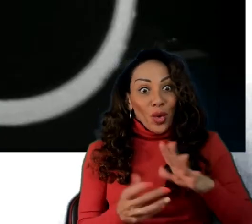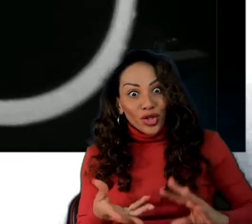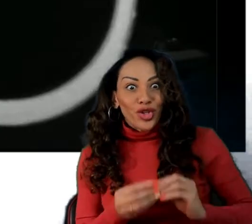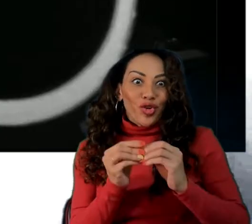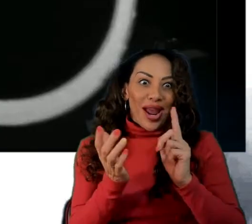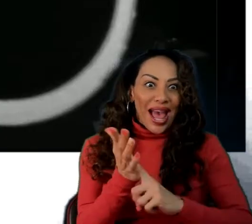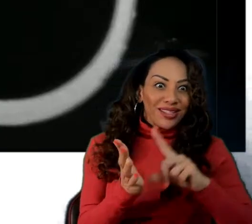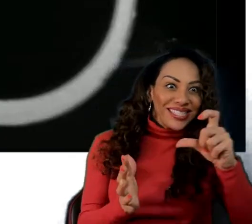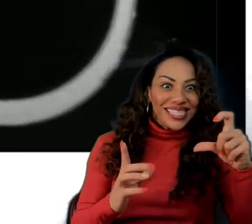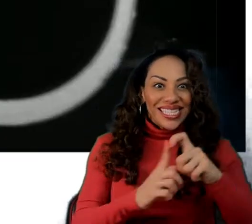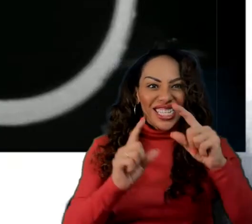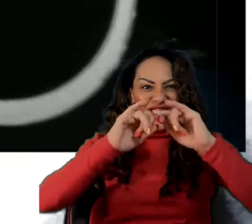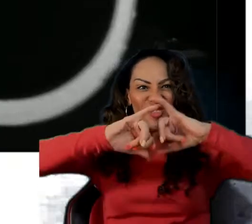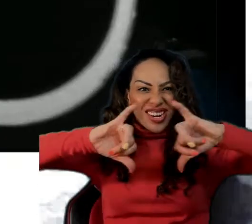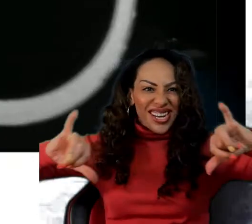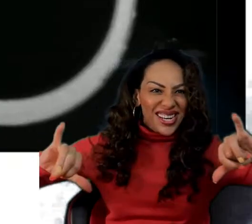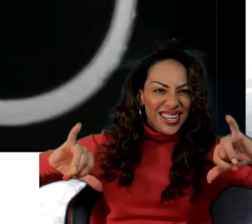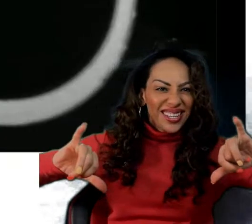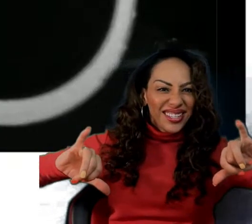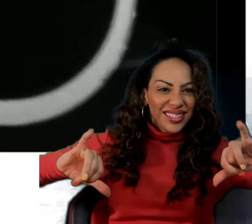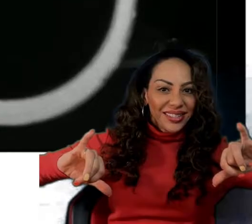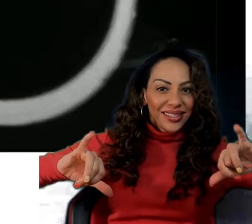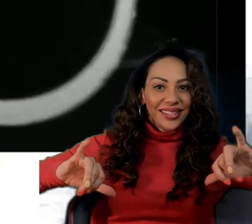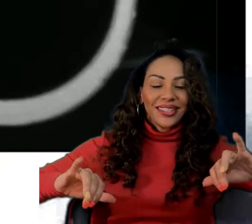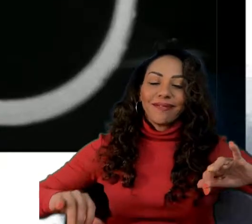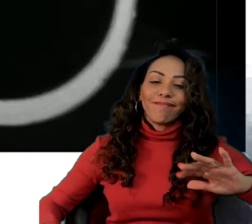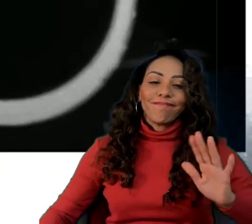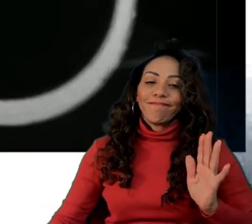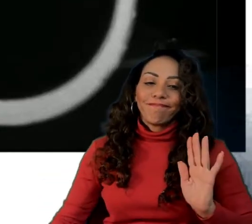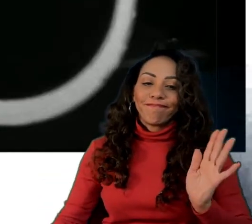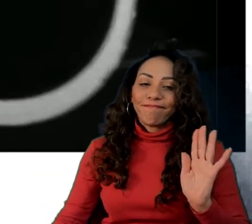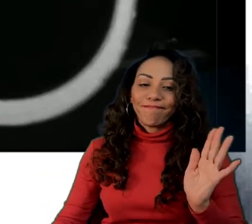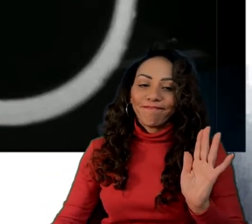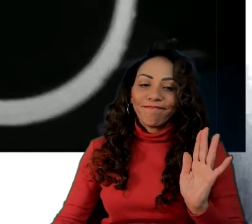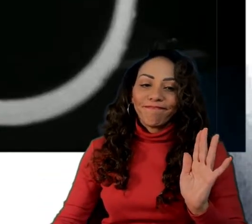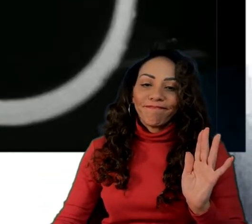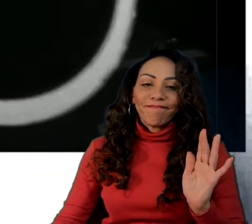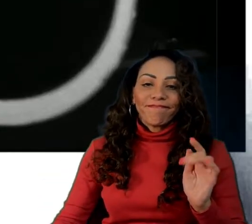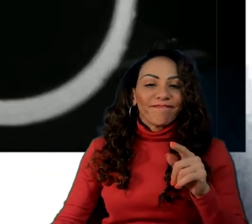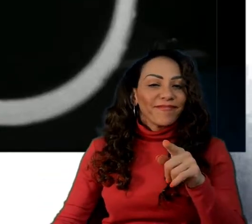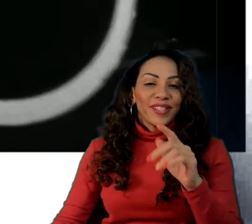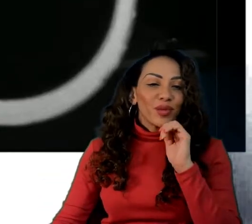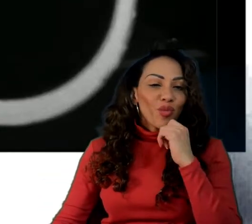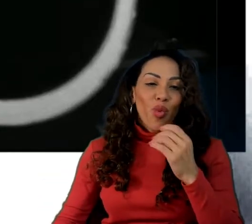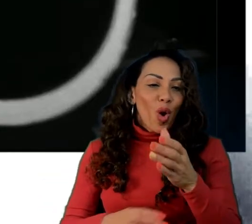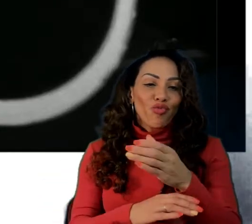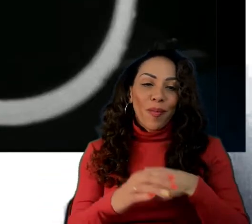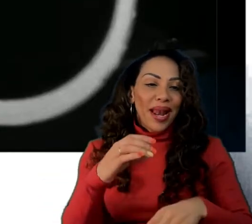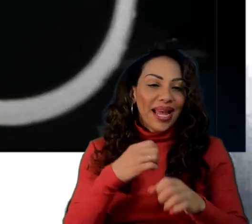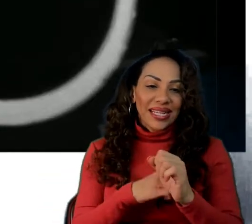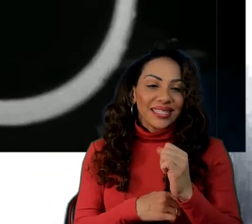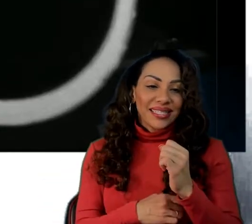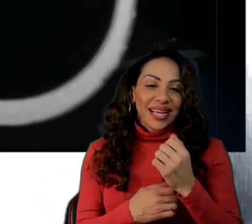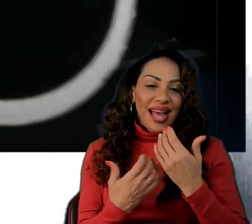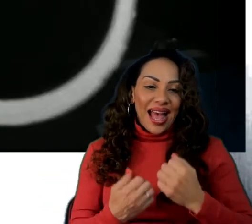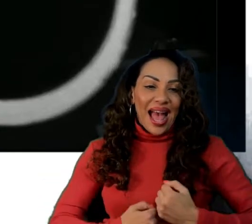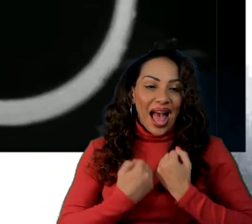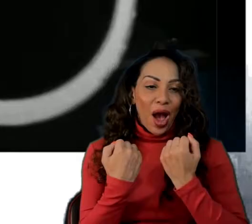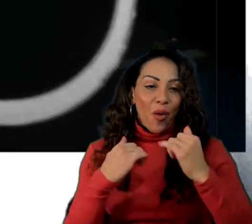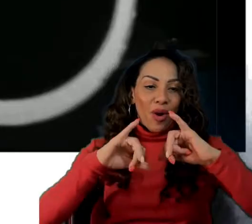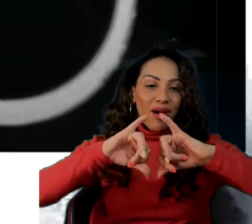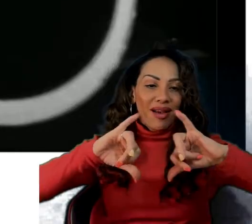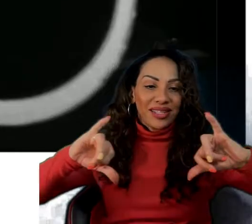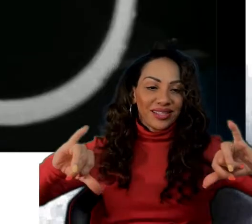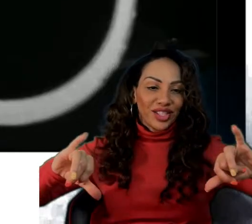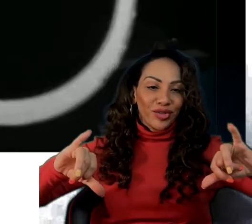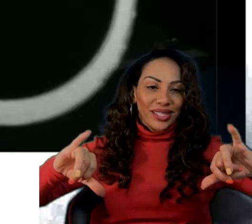think this is going to replace necessarily our standard screens anytime soon. So you have to adjust your kind of expectations on